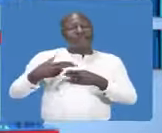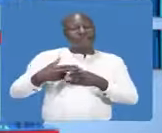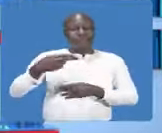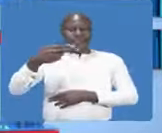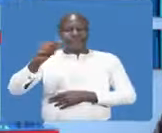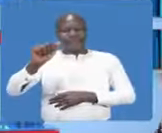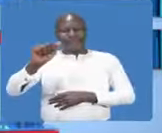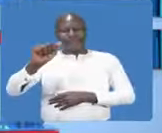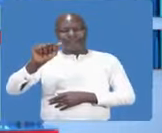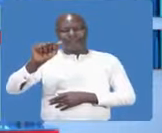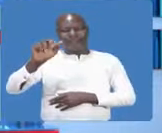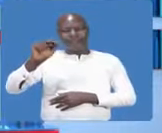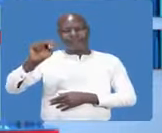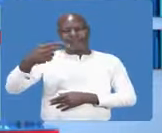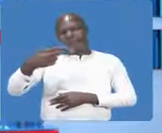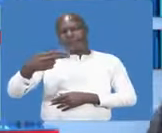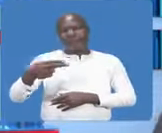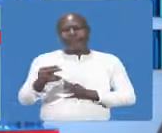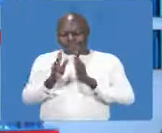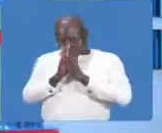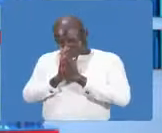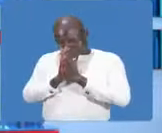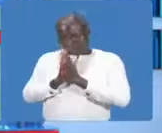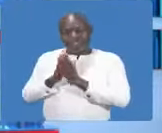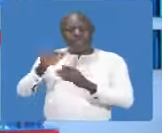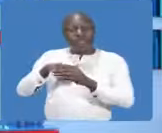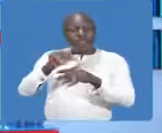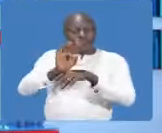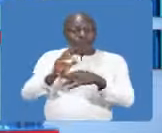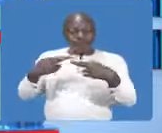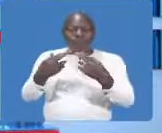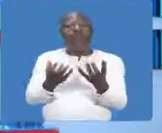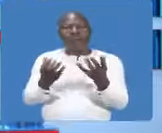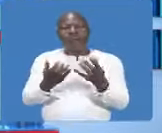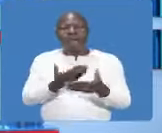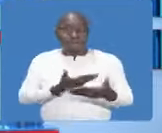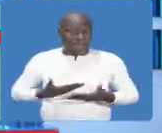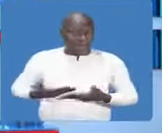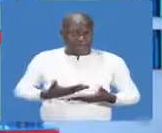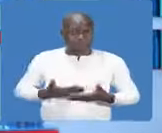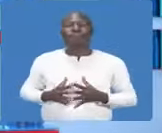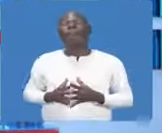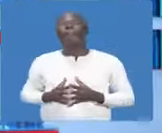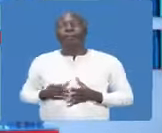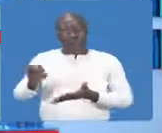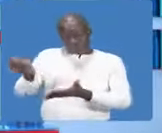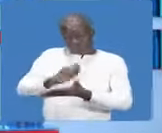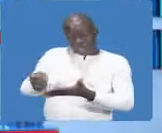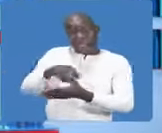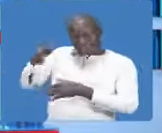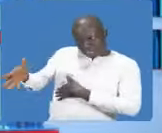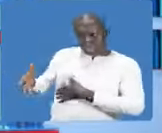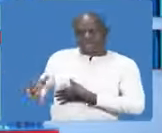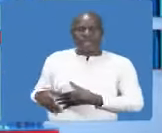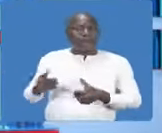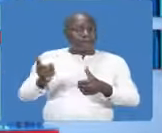dem na obo empire asro nyangopon so nyangopon ema no eba odafo chroto na wo bible